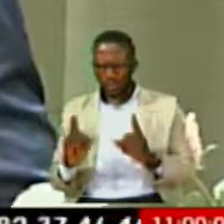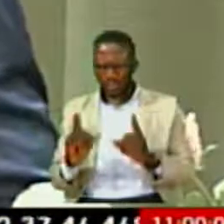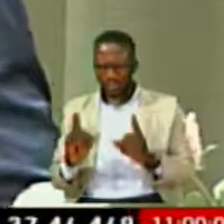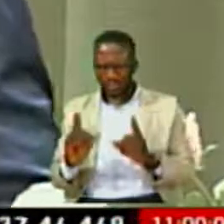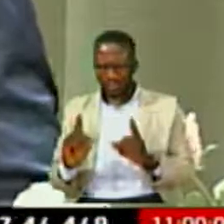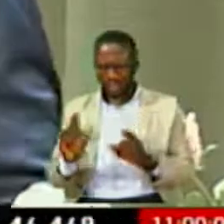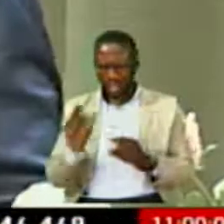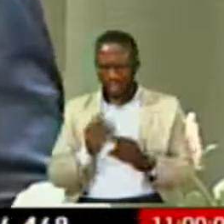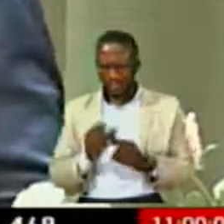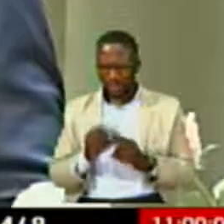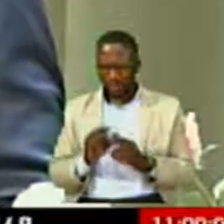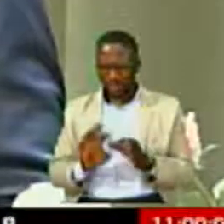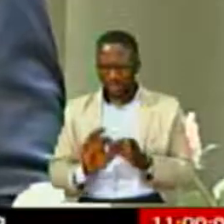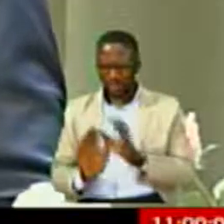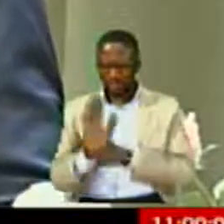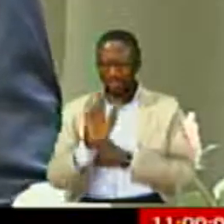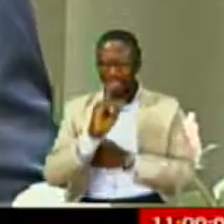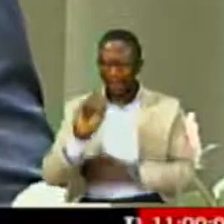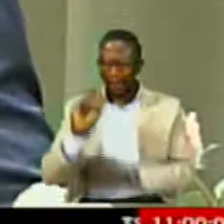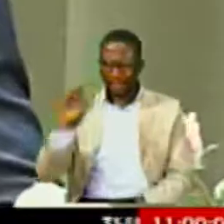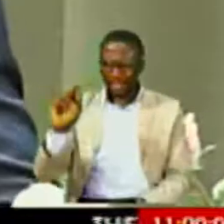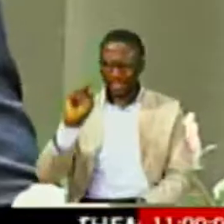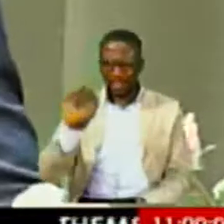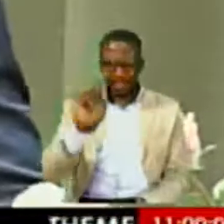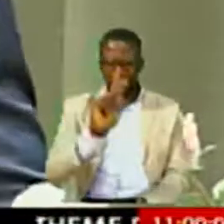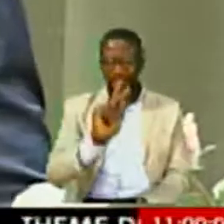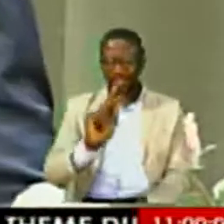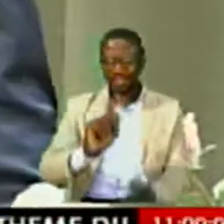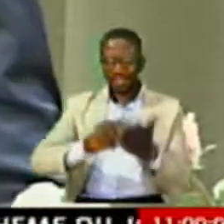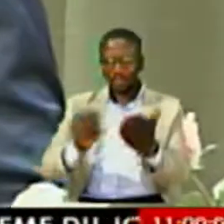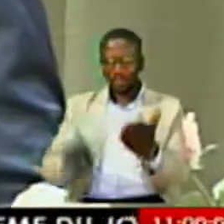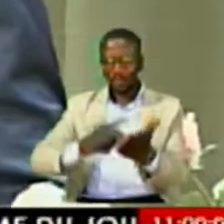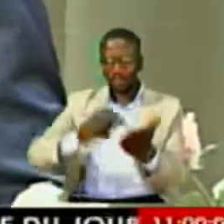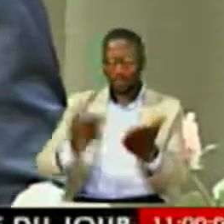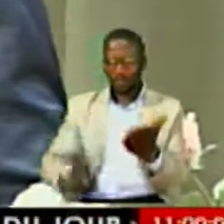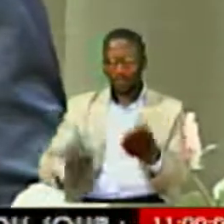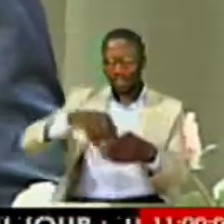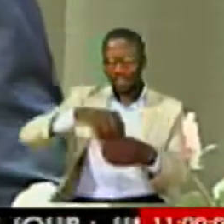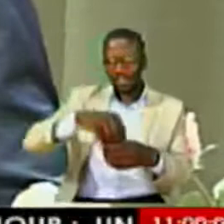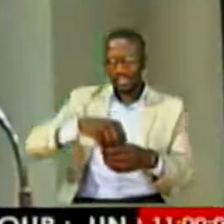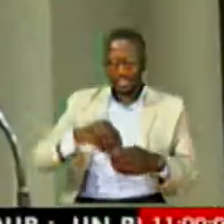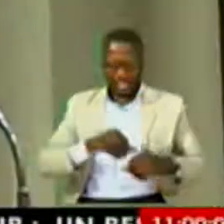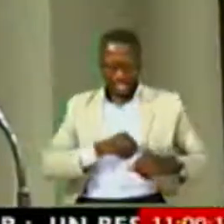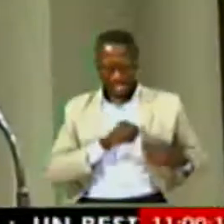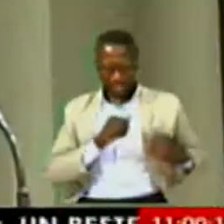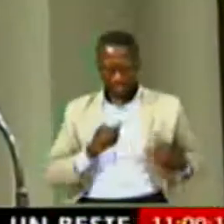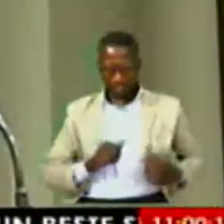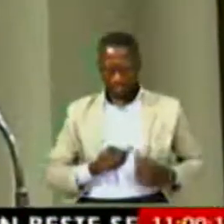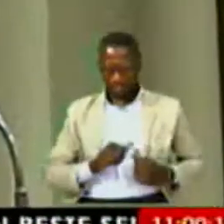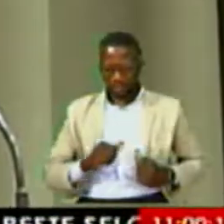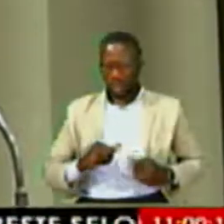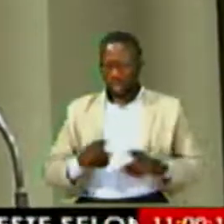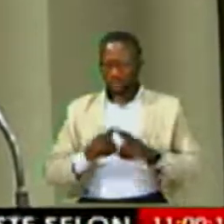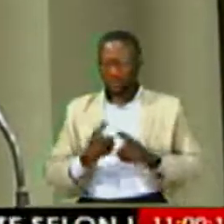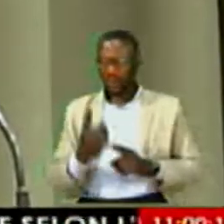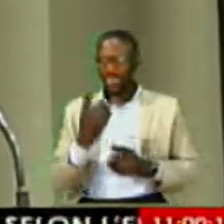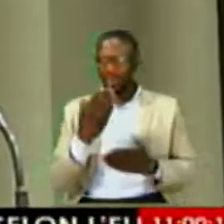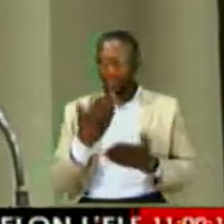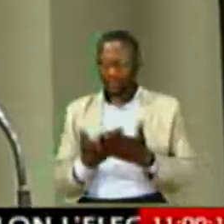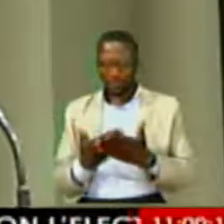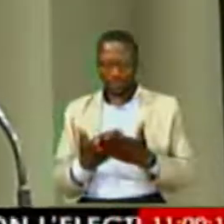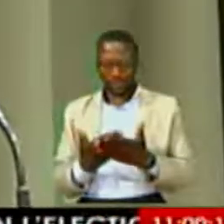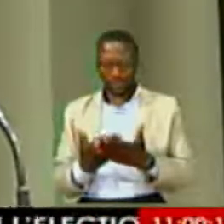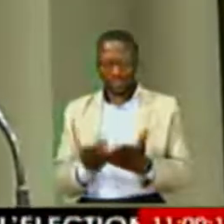when the word of God is preached, elle tombe dans notre cœur. It falls in our heart. Comme une bonne star. Like a good seed. Dieu veut